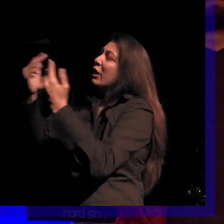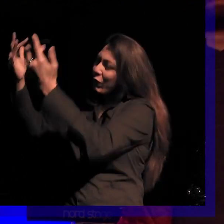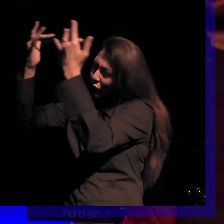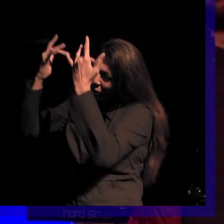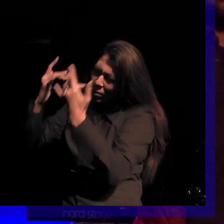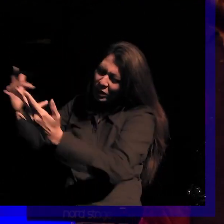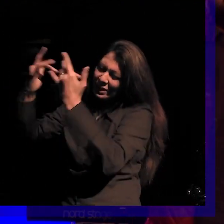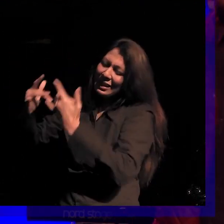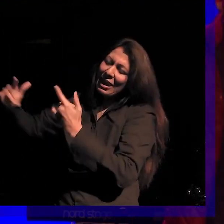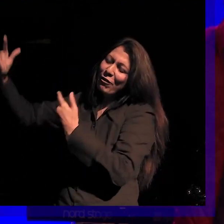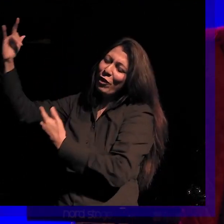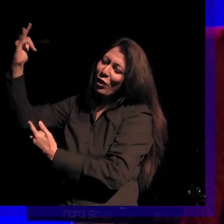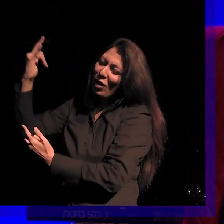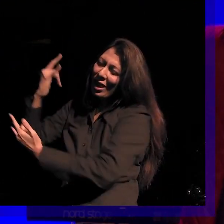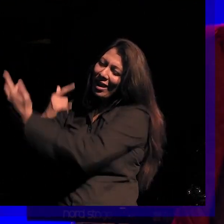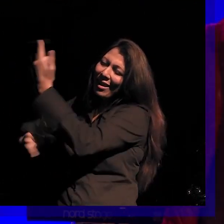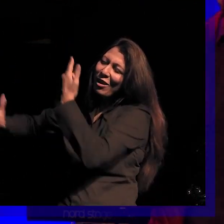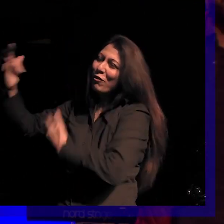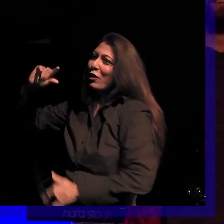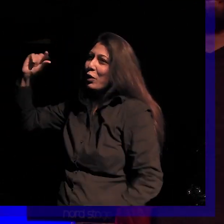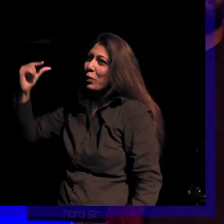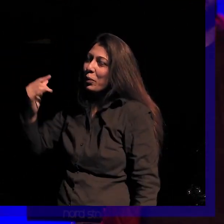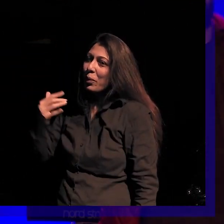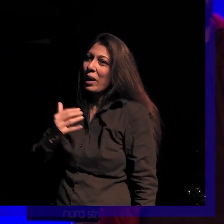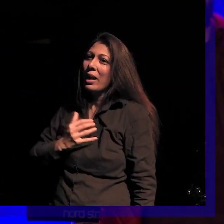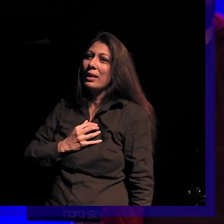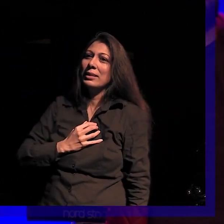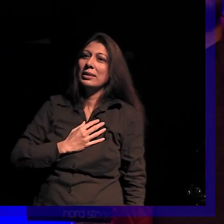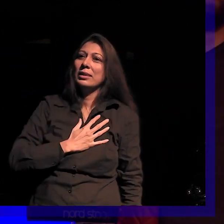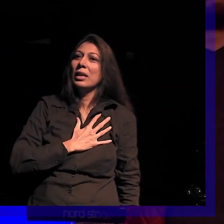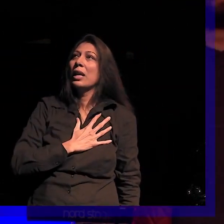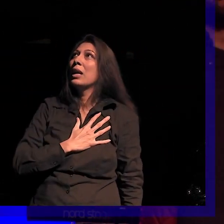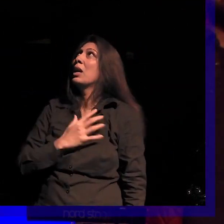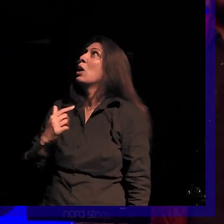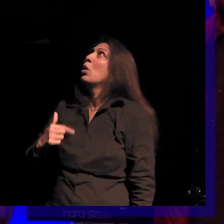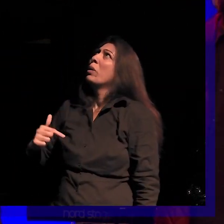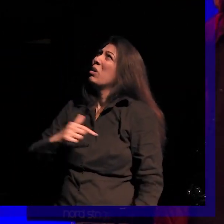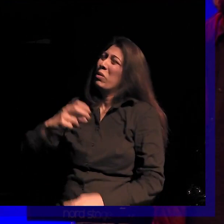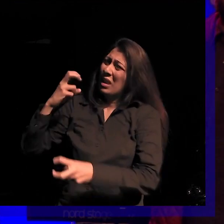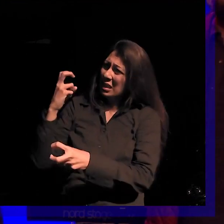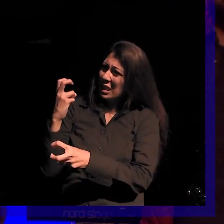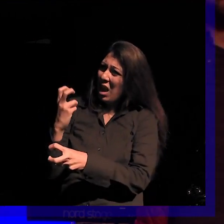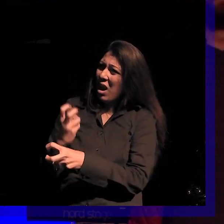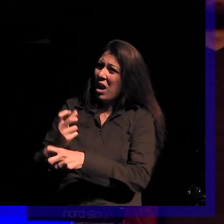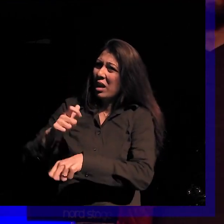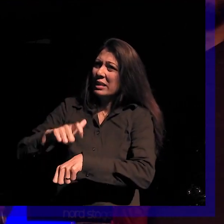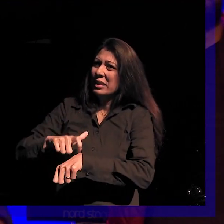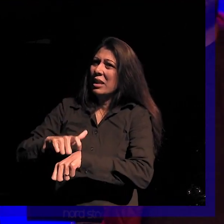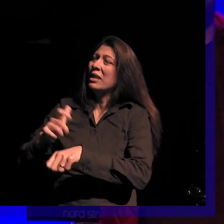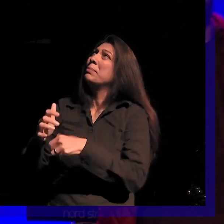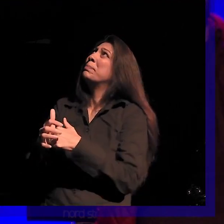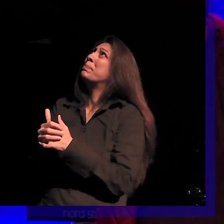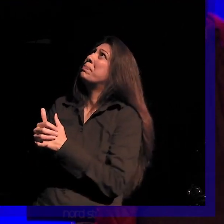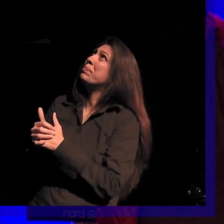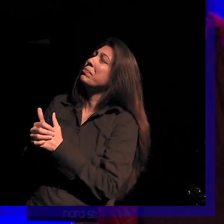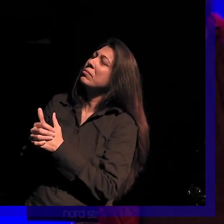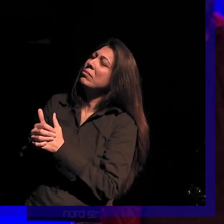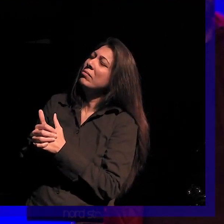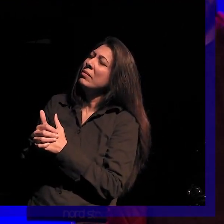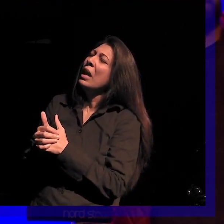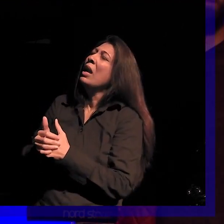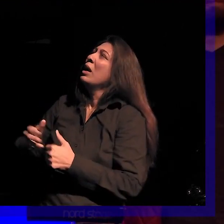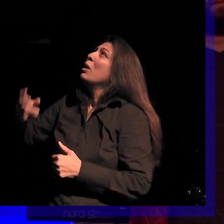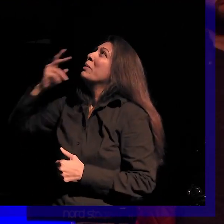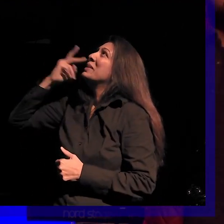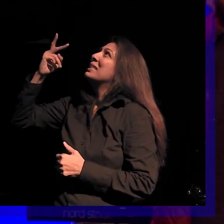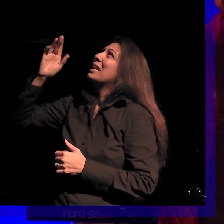you for your love and for your grace. Lord, we know that it's been a hard season. A valley season, but Lord, we've seen your